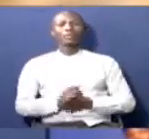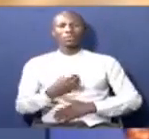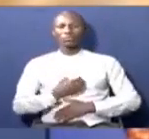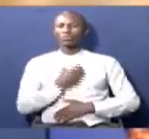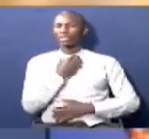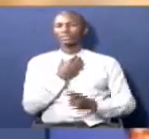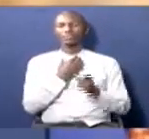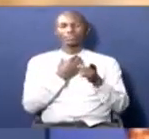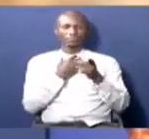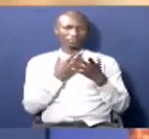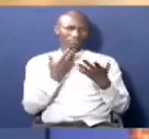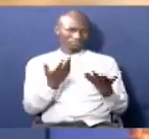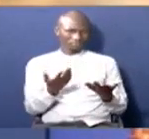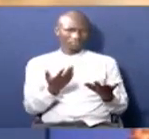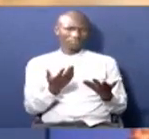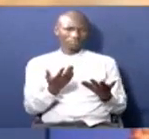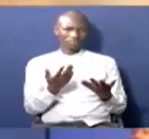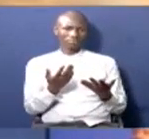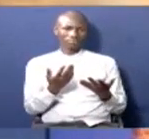visit